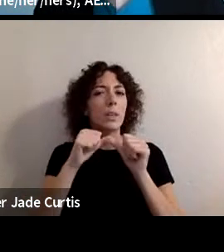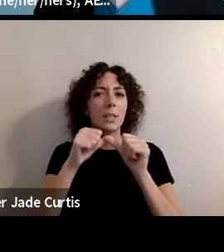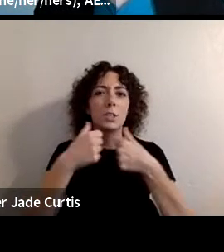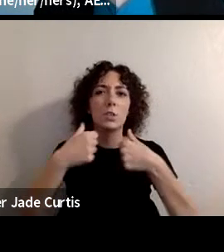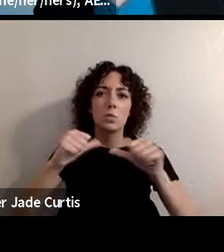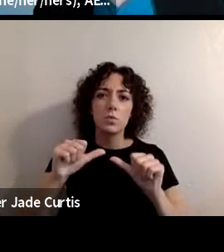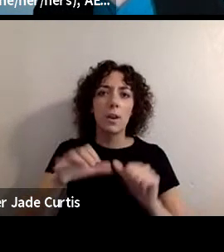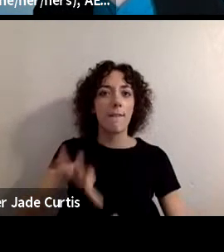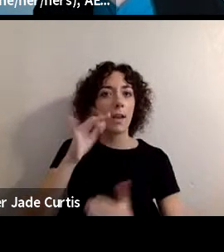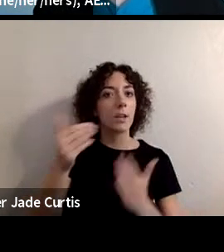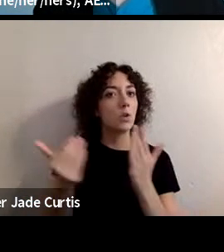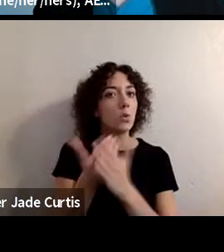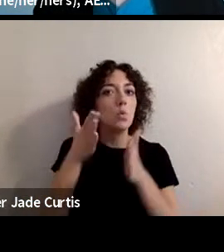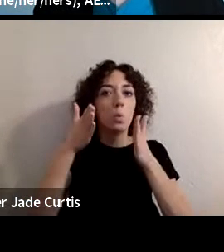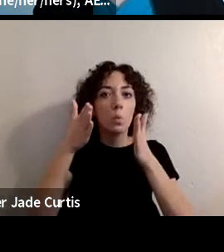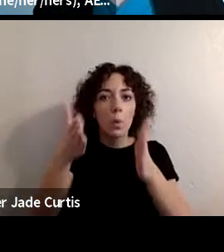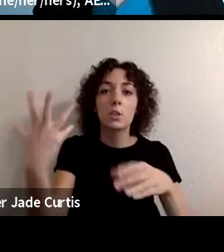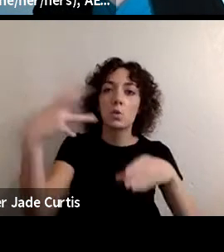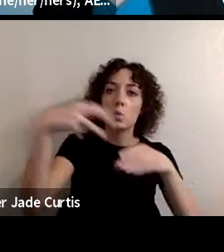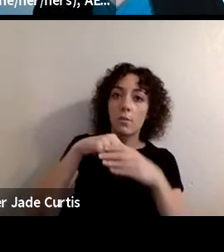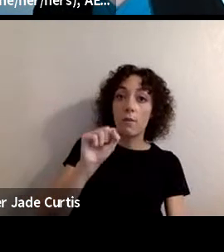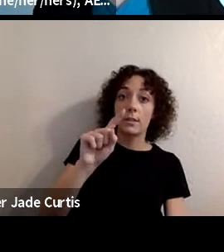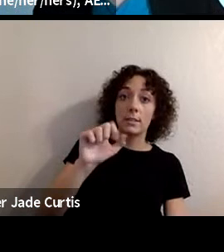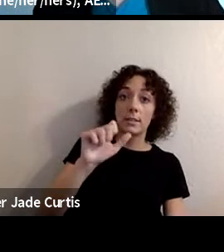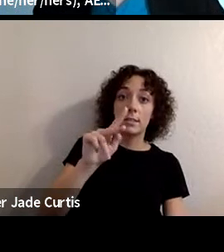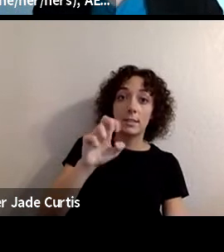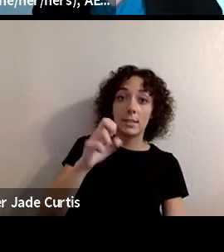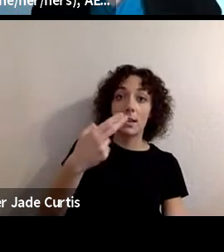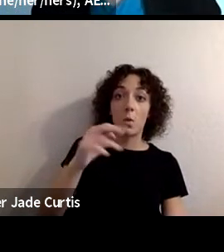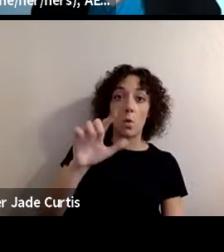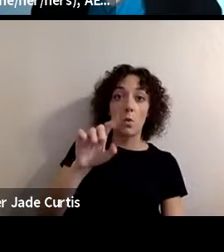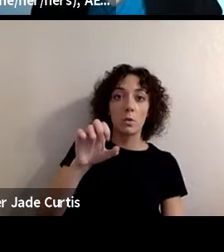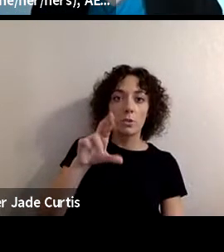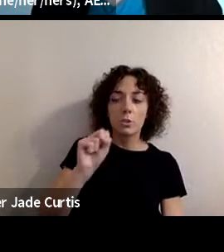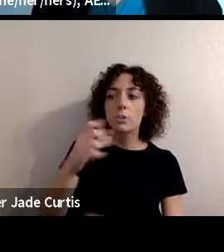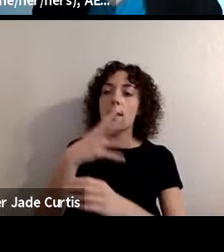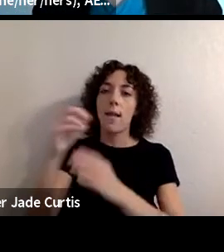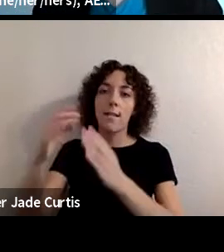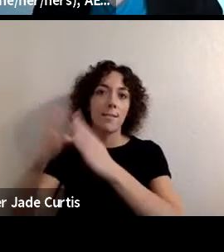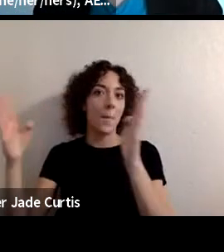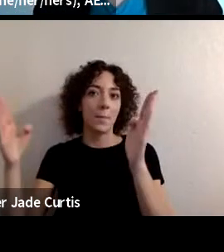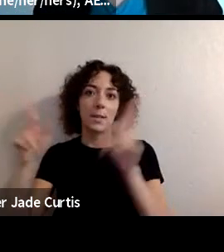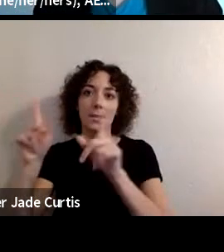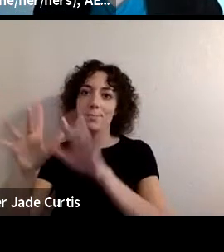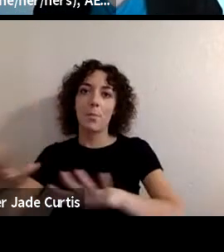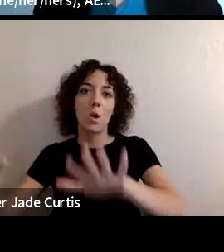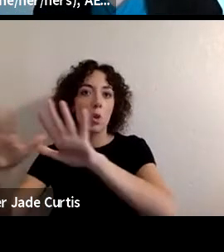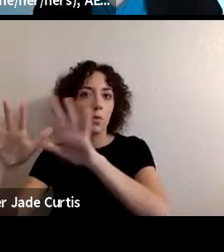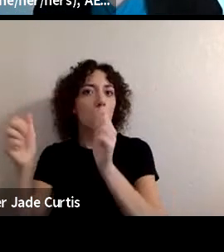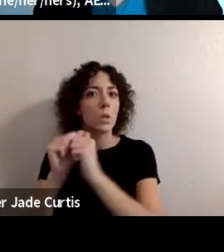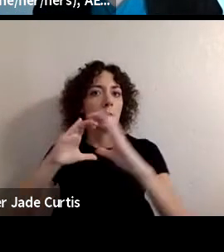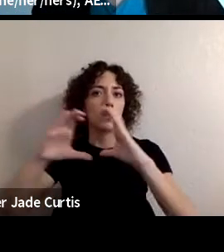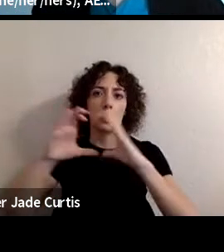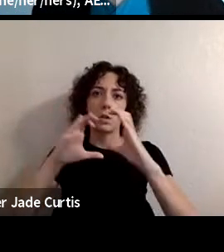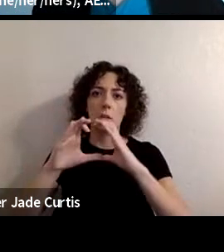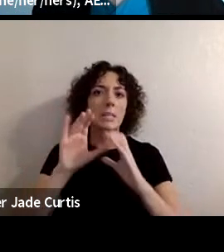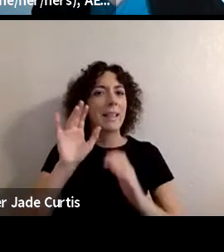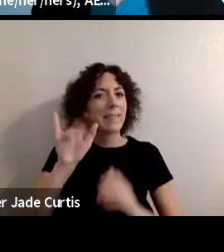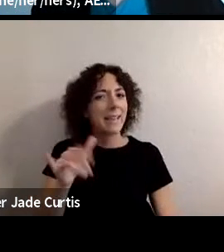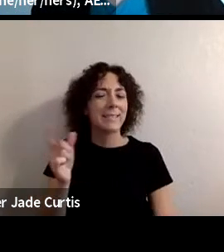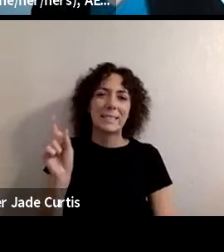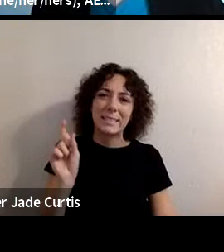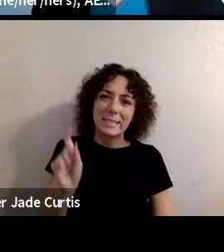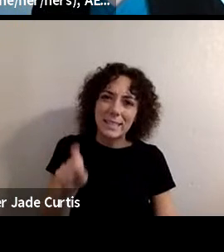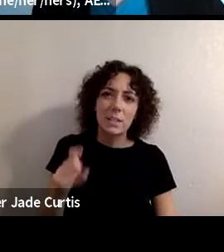involving stakeholders and the public in a two-way communication that is ultimately needed to ensure that the solutions